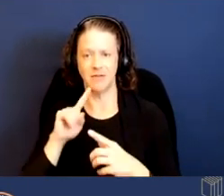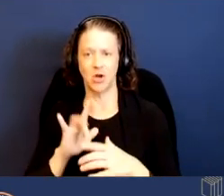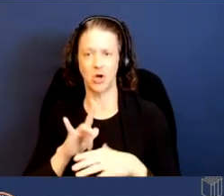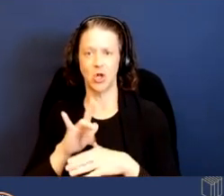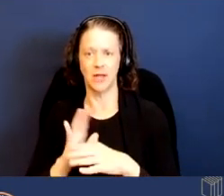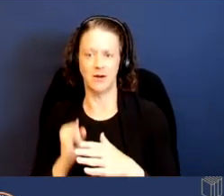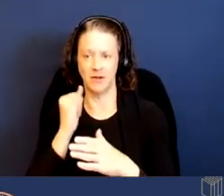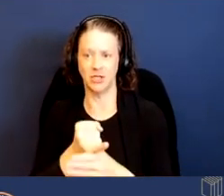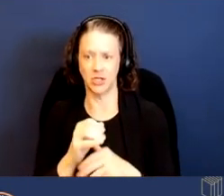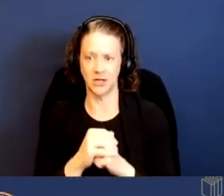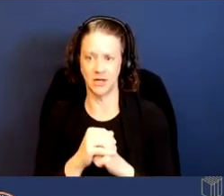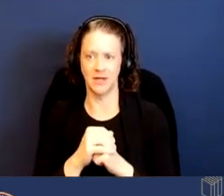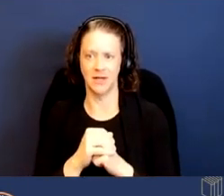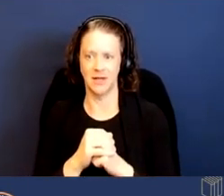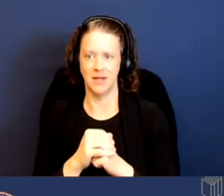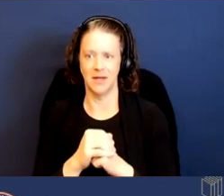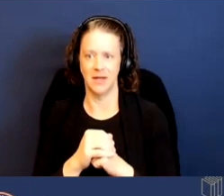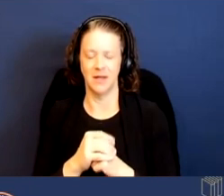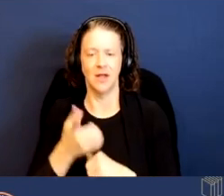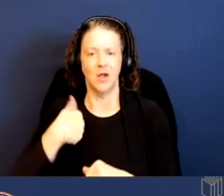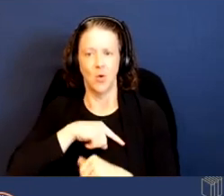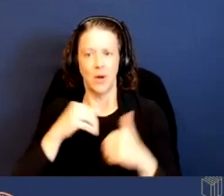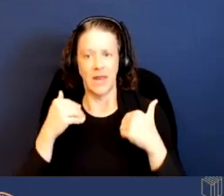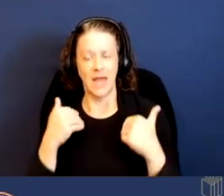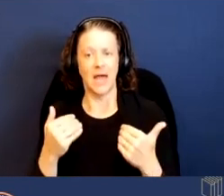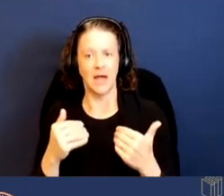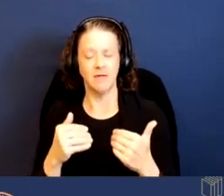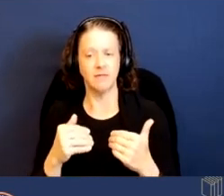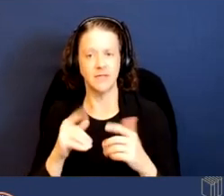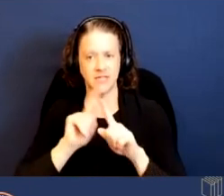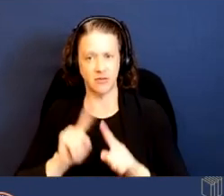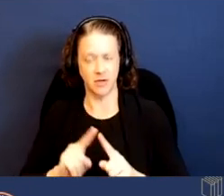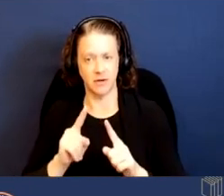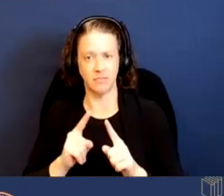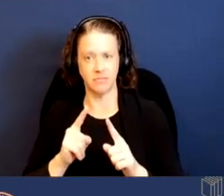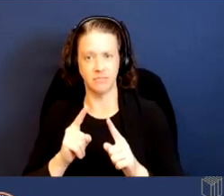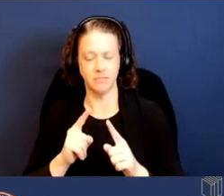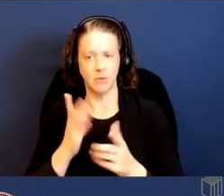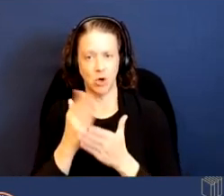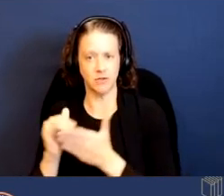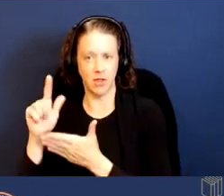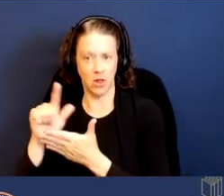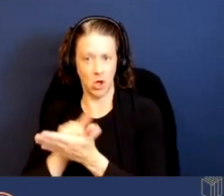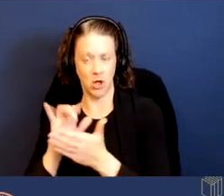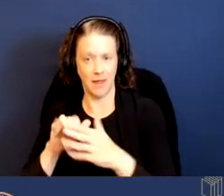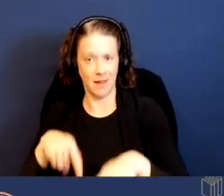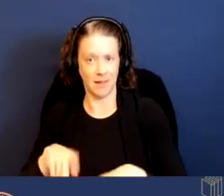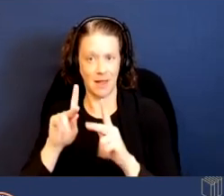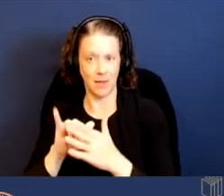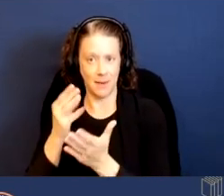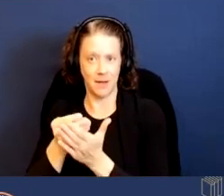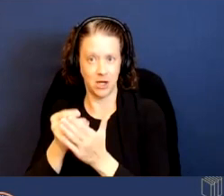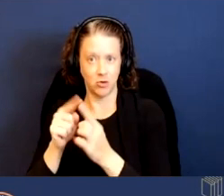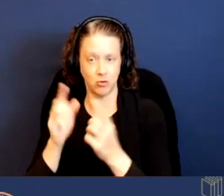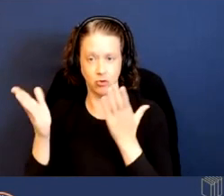is that the provisions in law allow this funding to serve students who don't necessarily